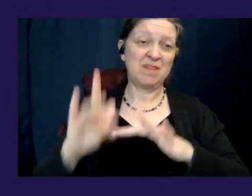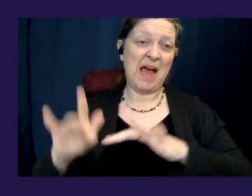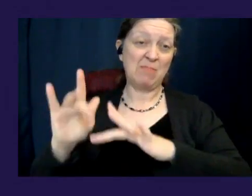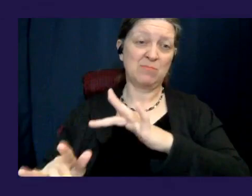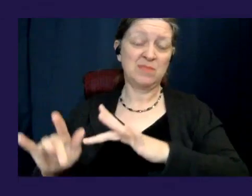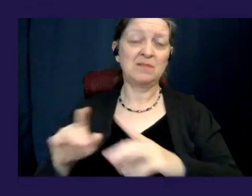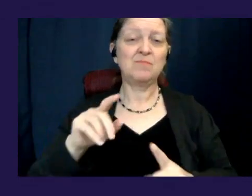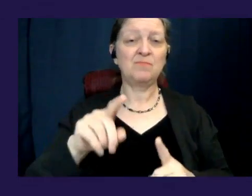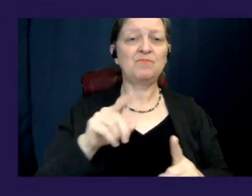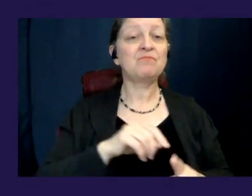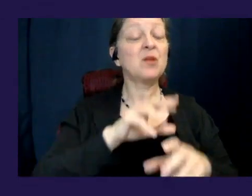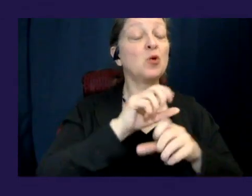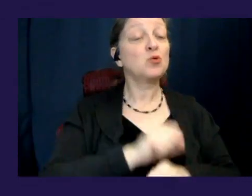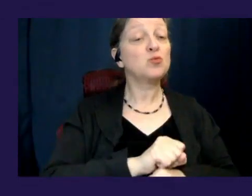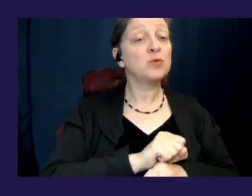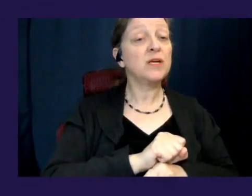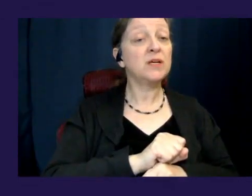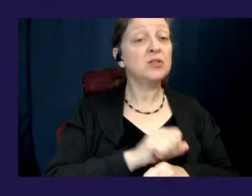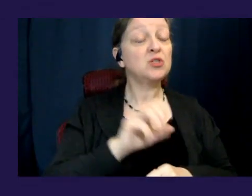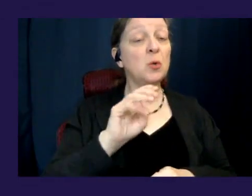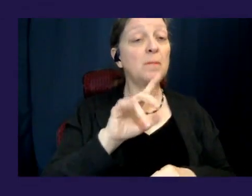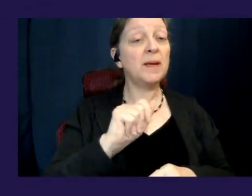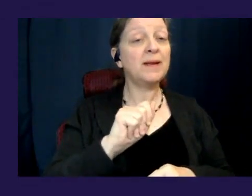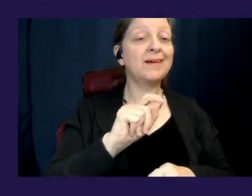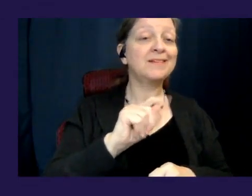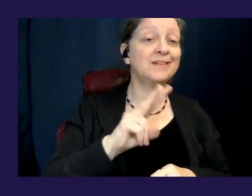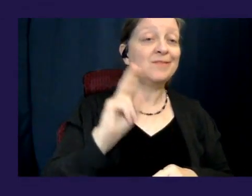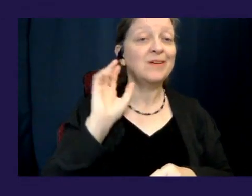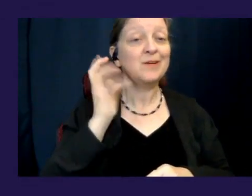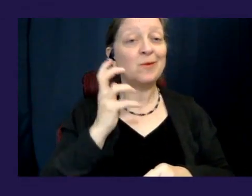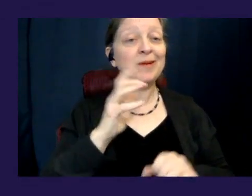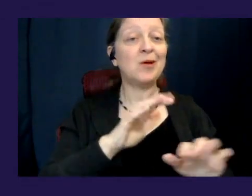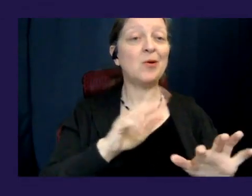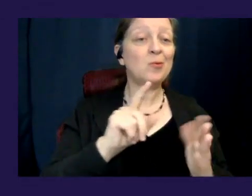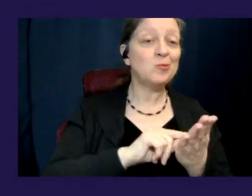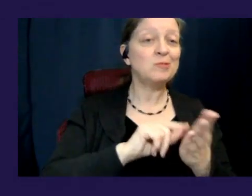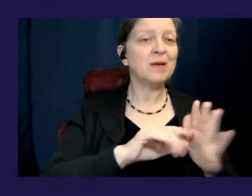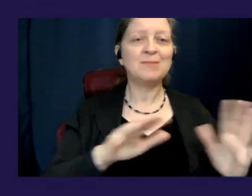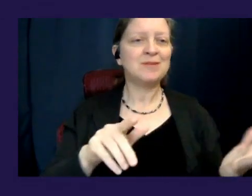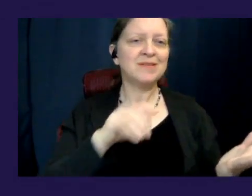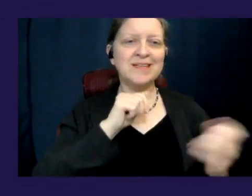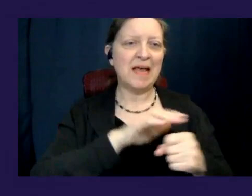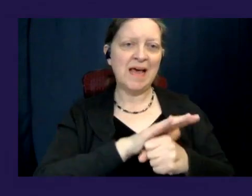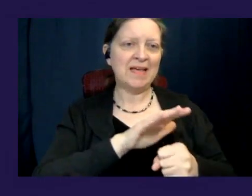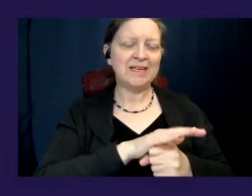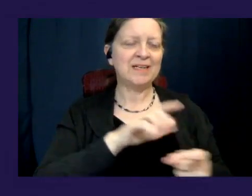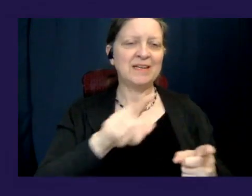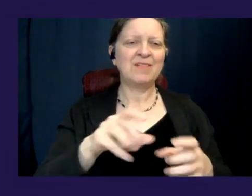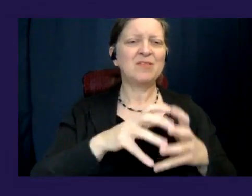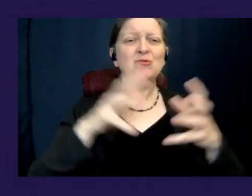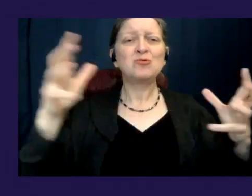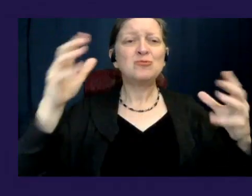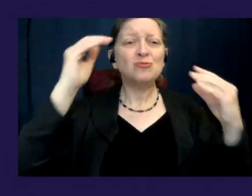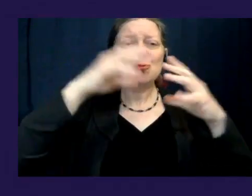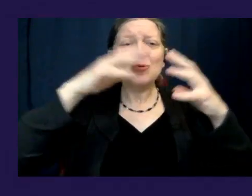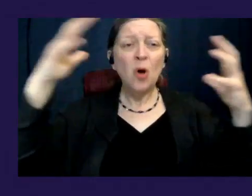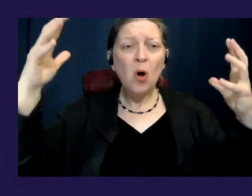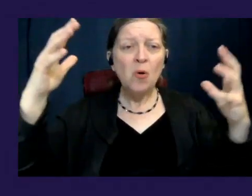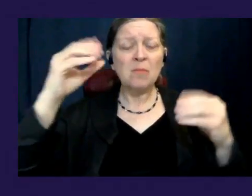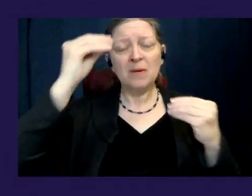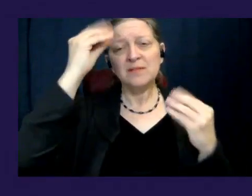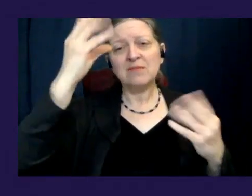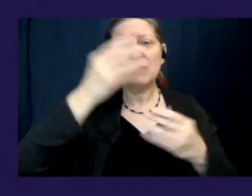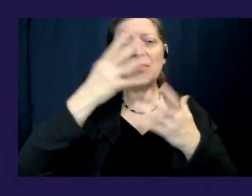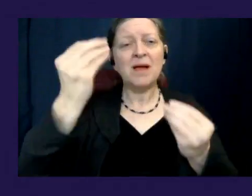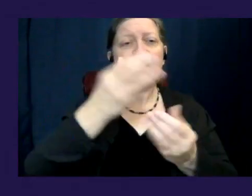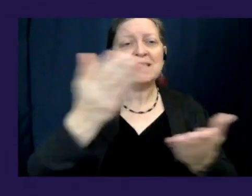not sufficient. There's just so much information out there that it's hard for people to take it all in. And to address the current infodemic,